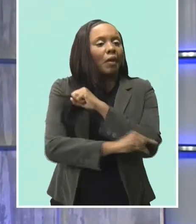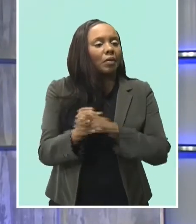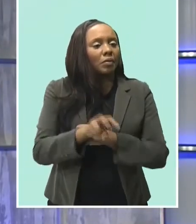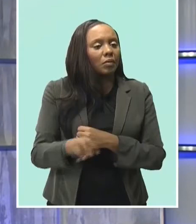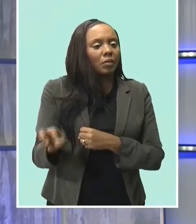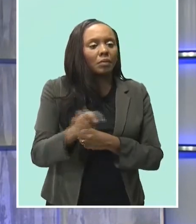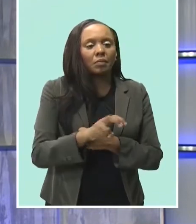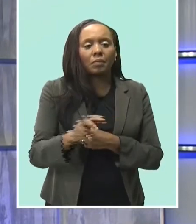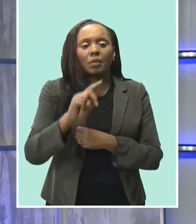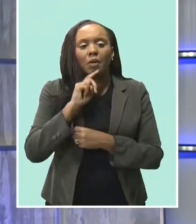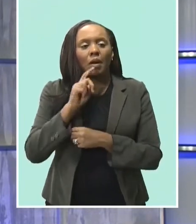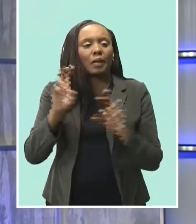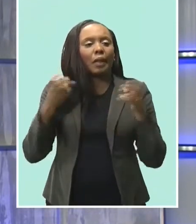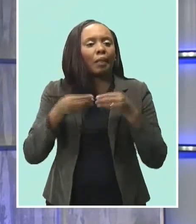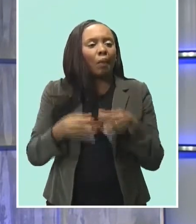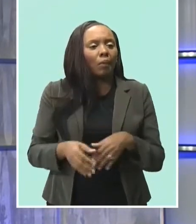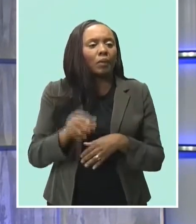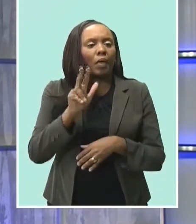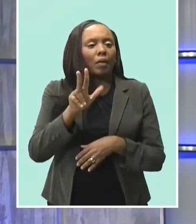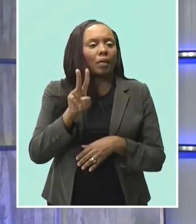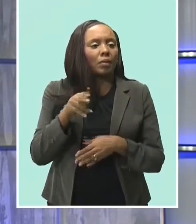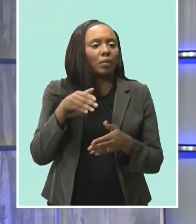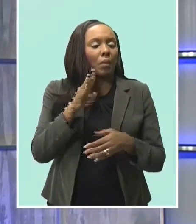Lorna Jones, CBC News.